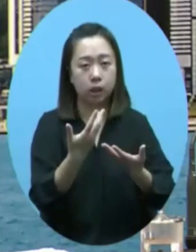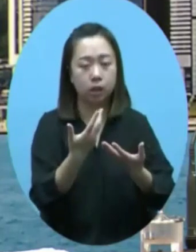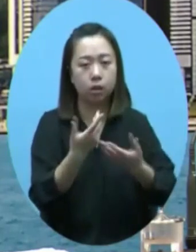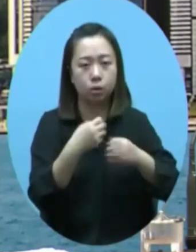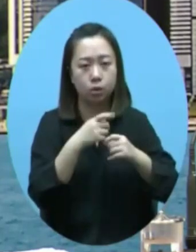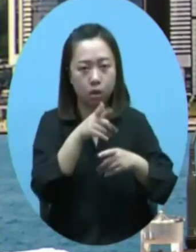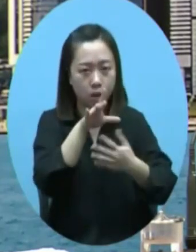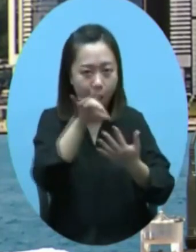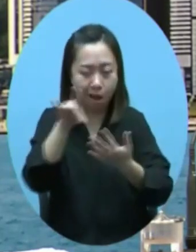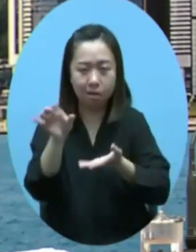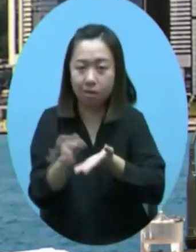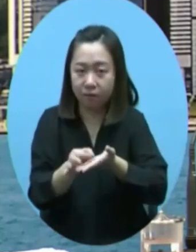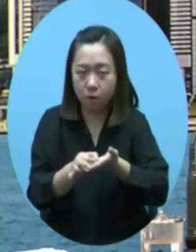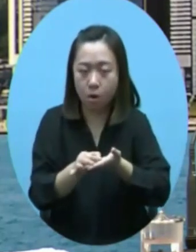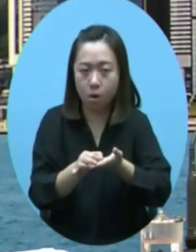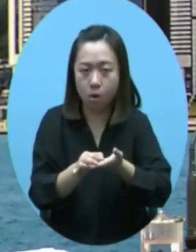stress that